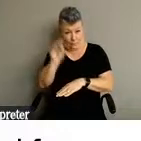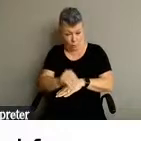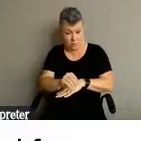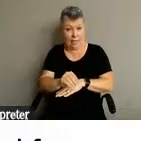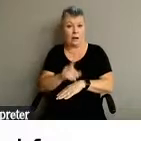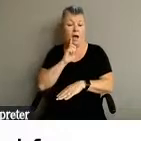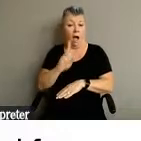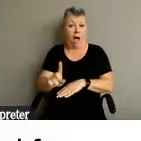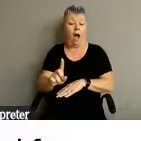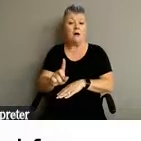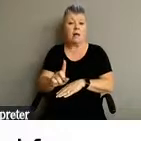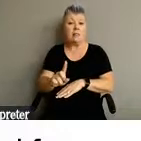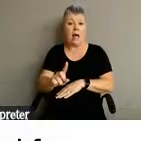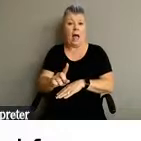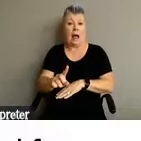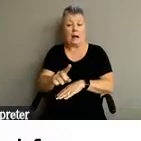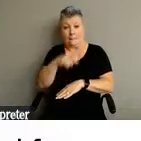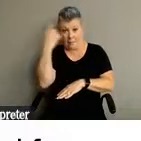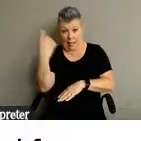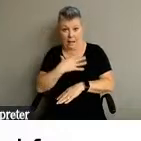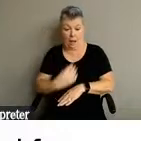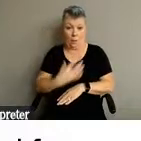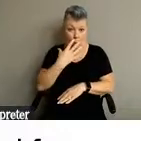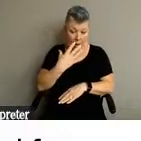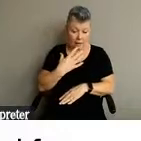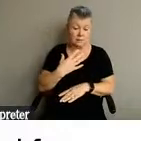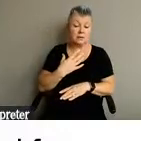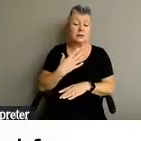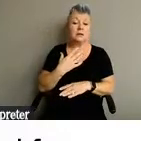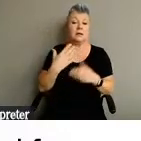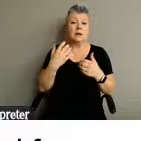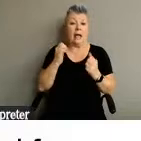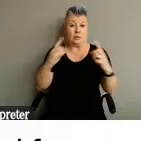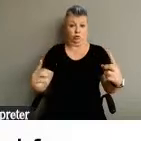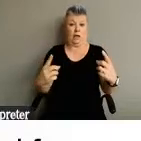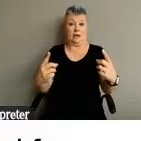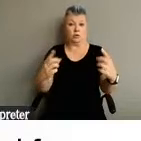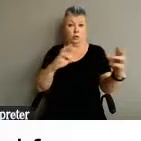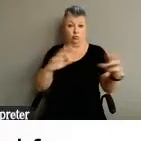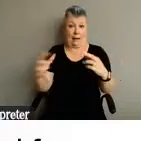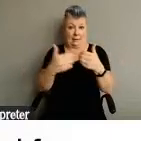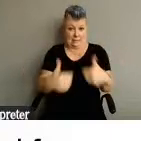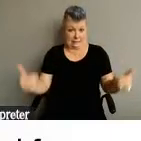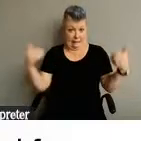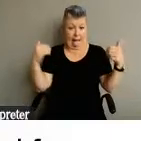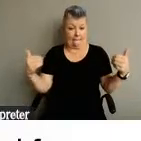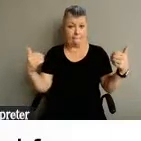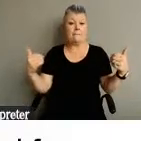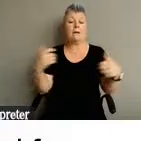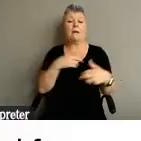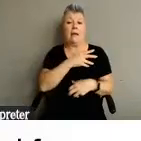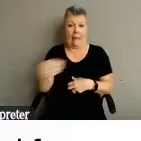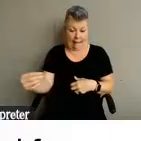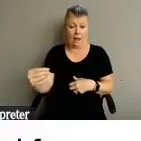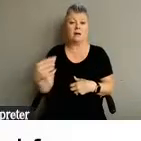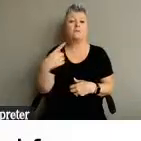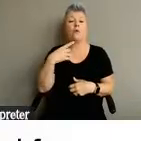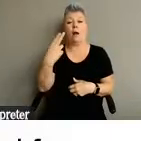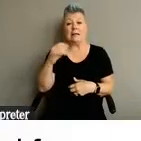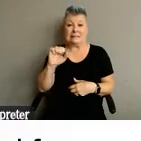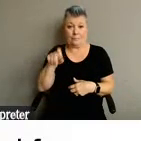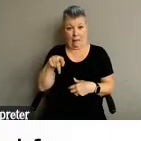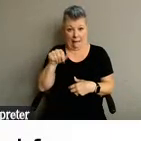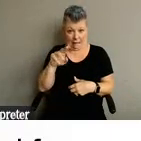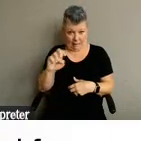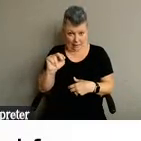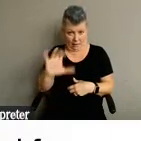gap and up to 36% of the Hispanic-white gap. And we wanted to capture this information because at the same time we're looking at